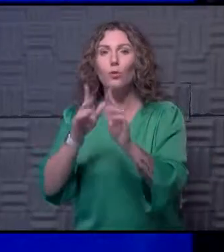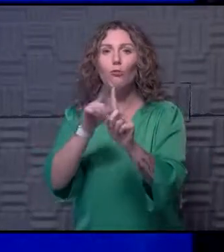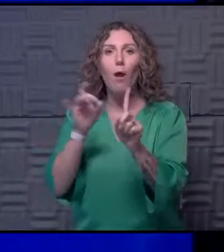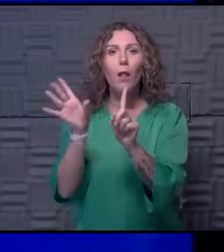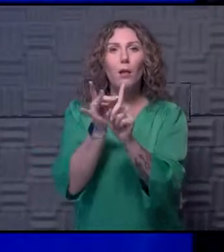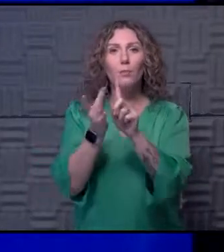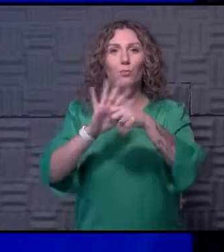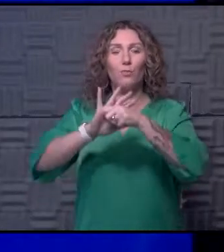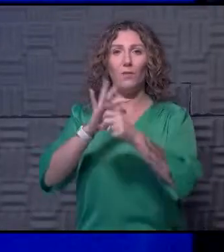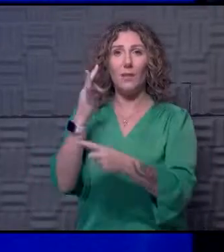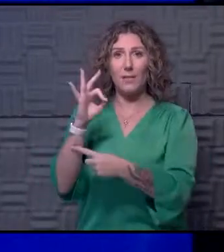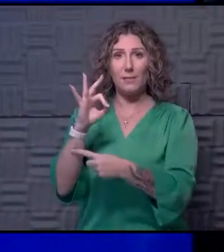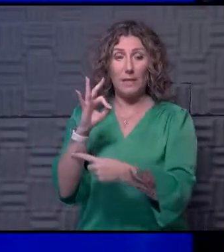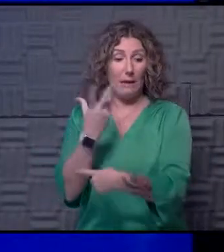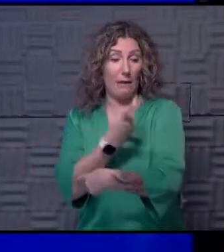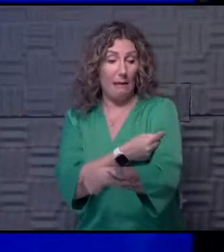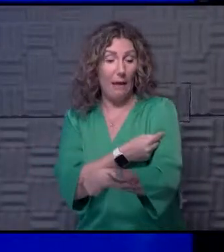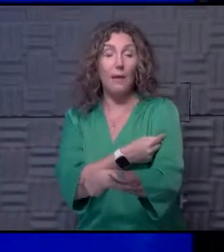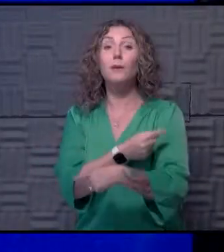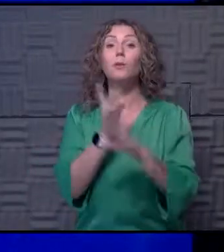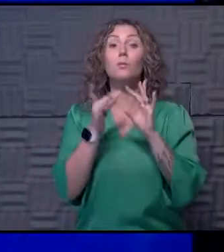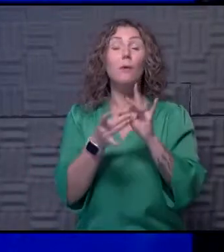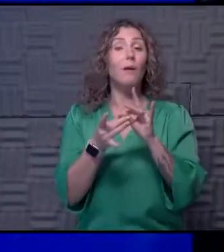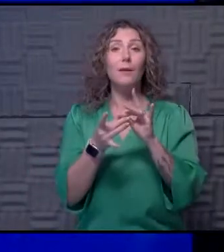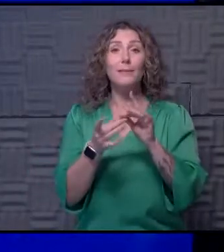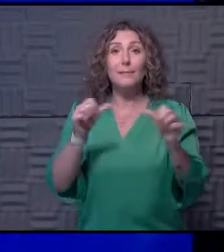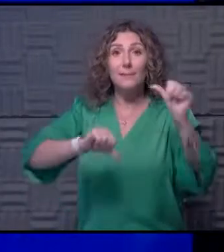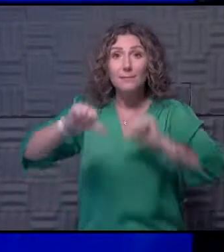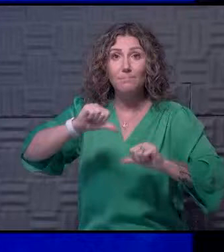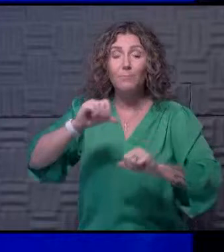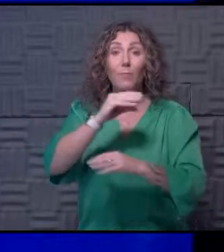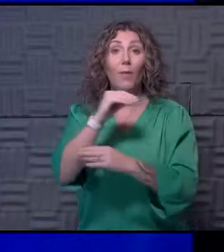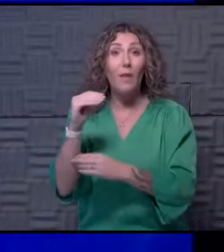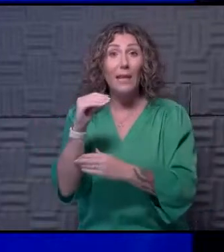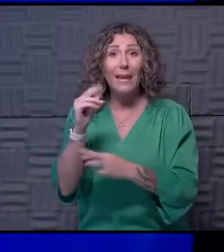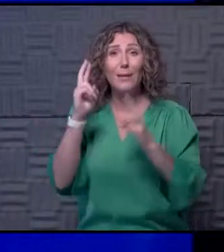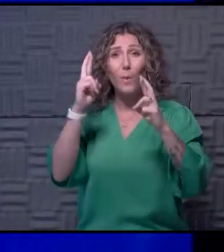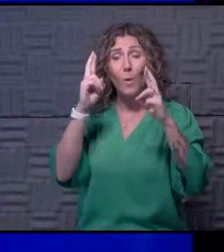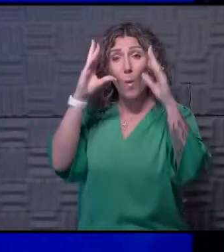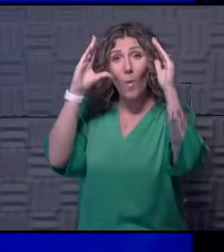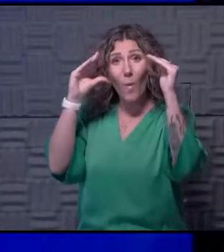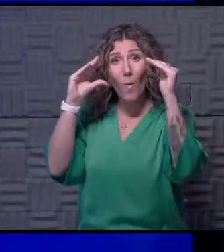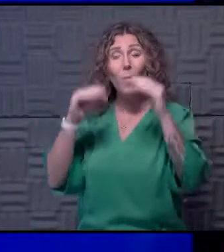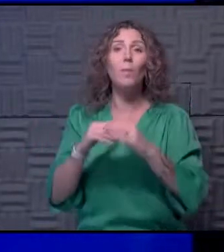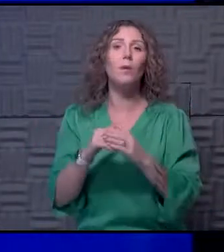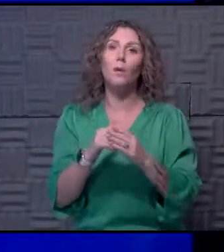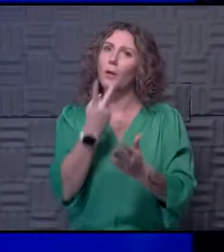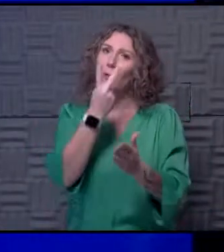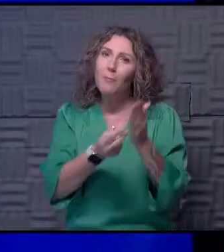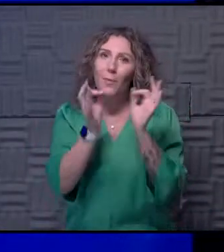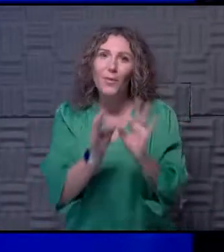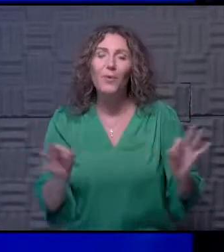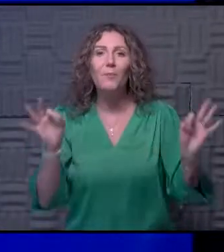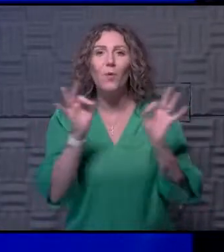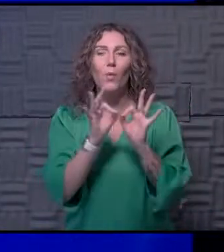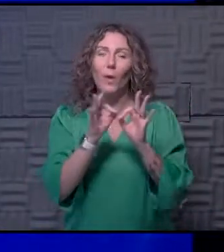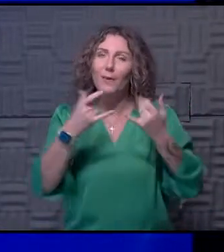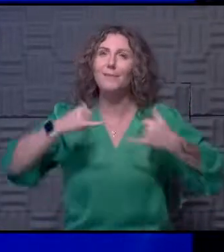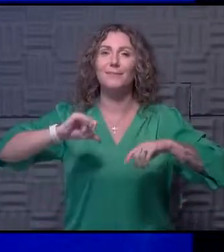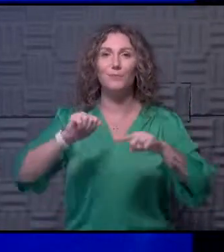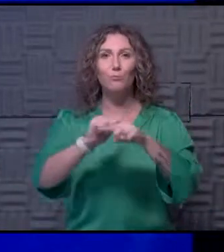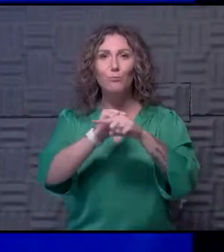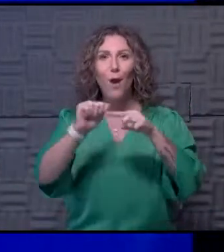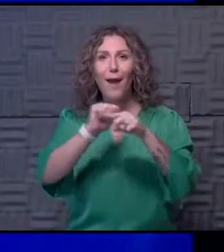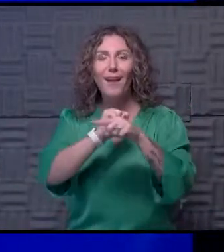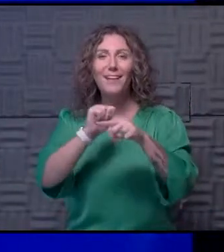So vaccination is about both science and it's about hope. And I think both are really important. I used to, I still practice CF.